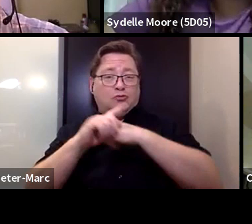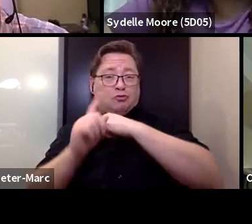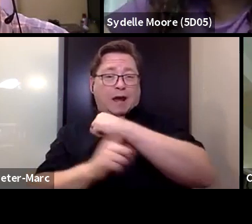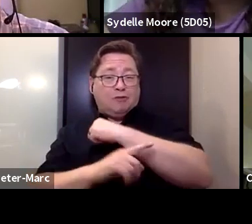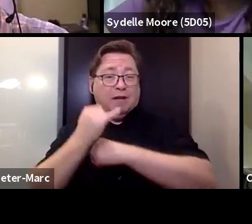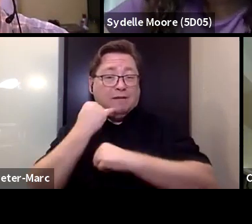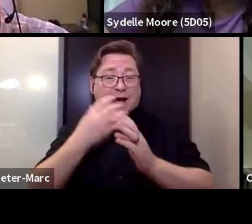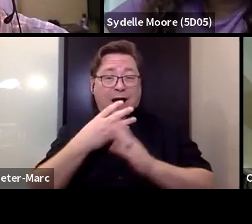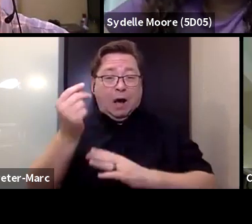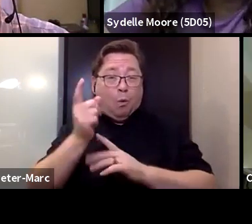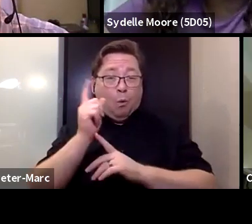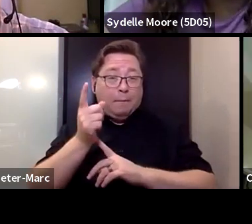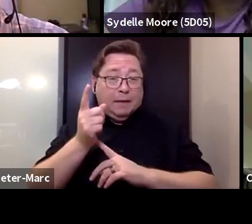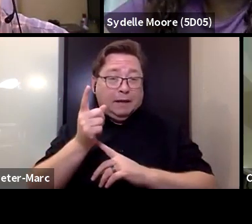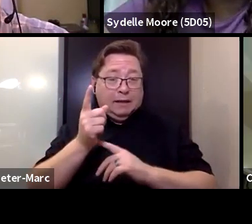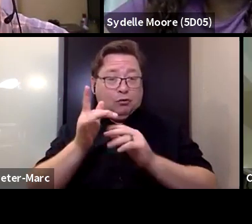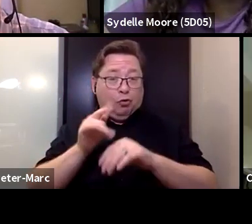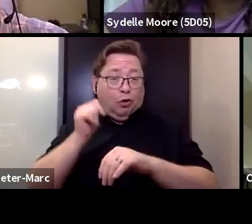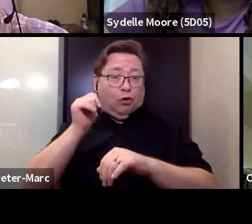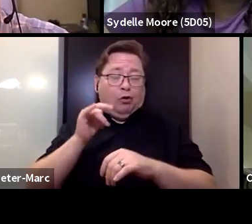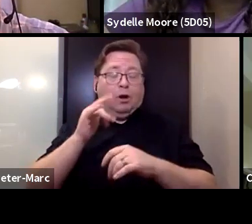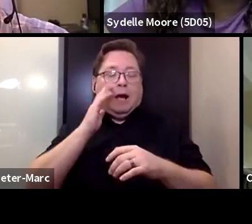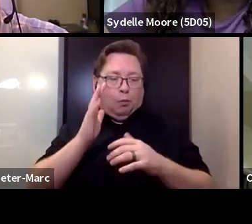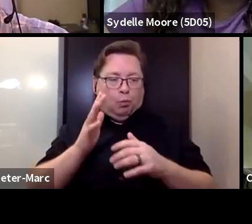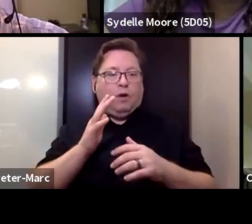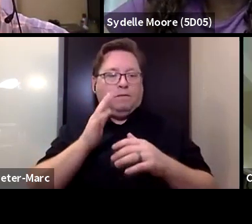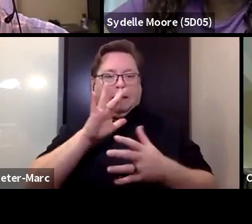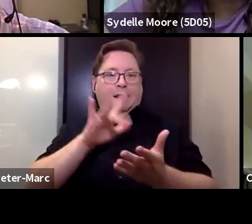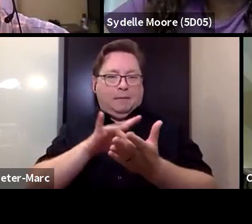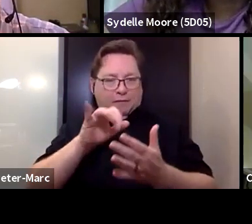I would have been in the middle of that. It was that